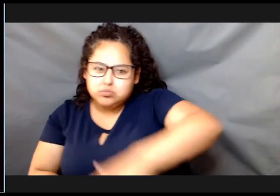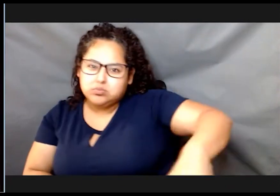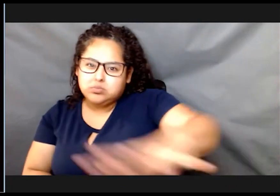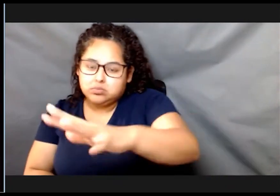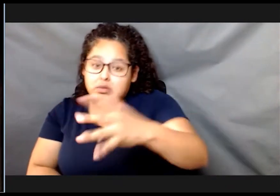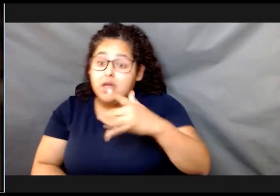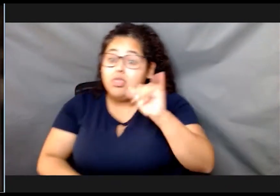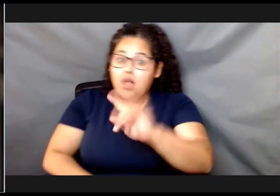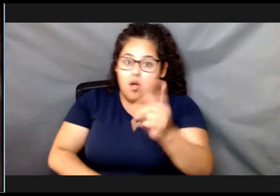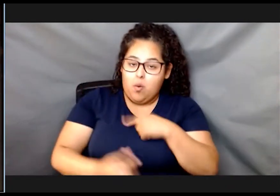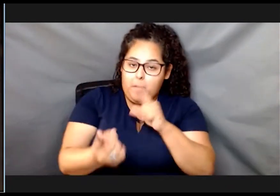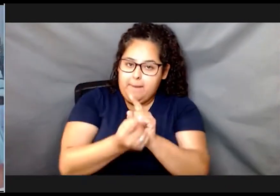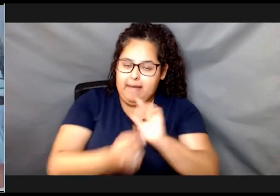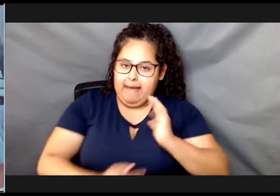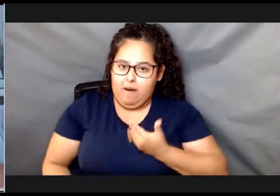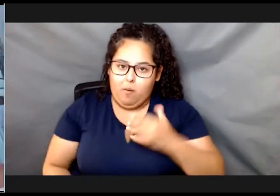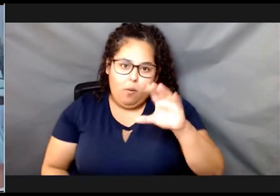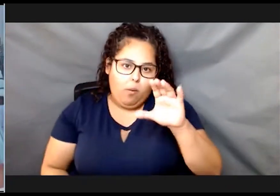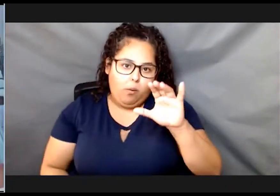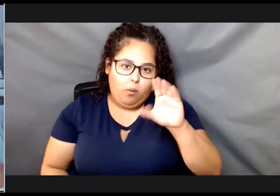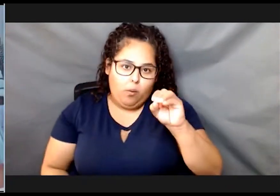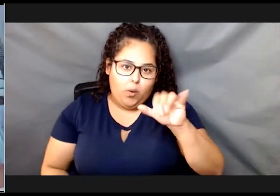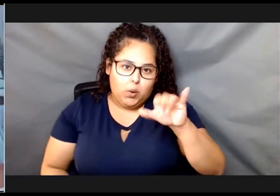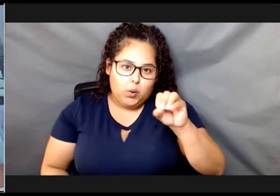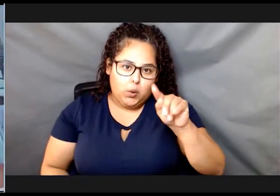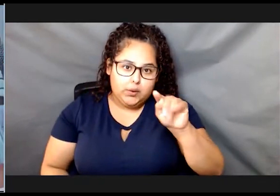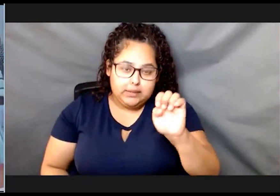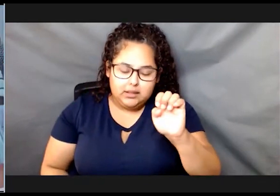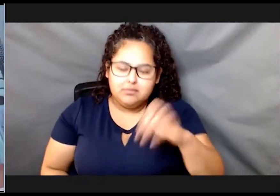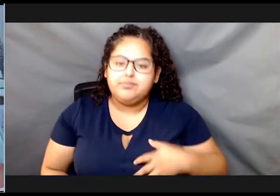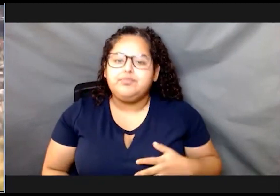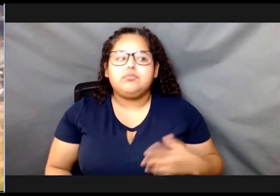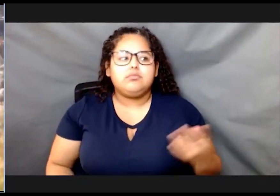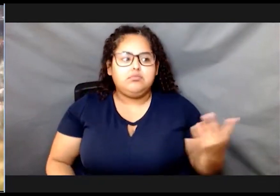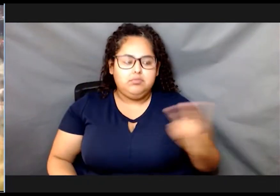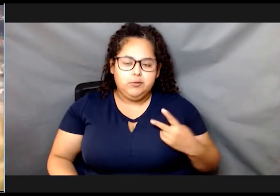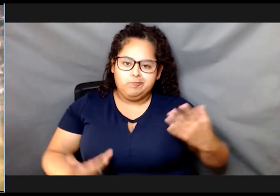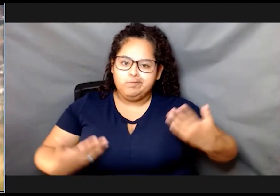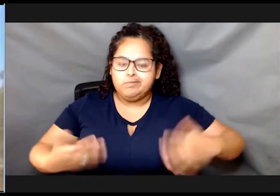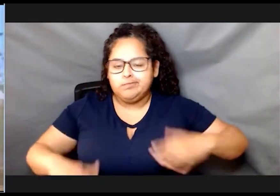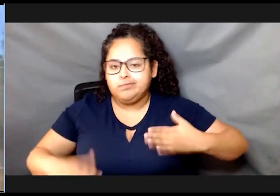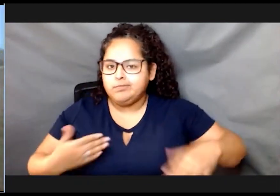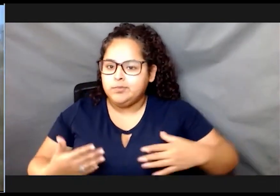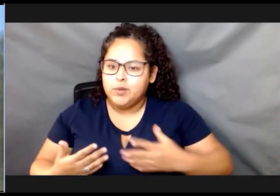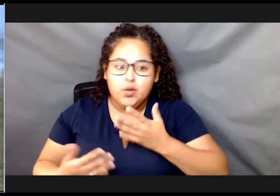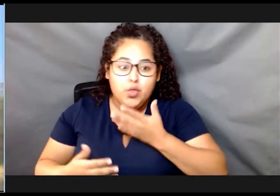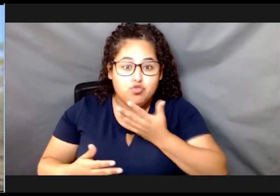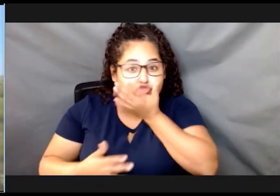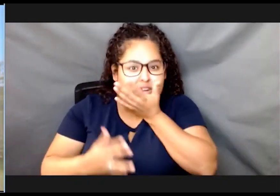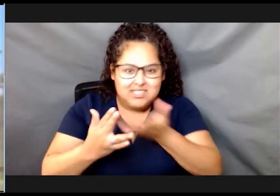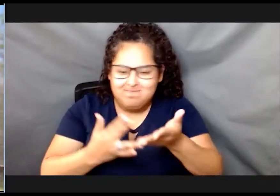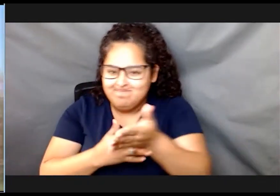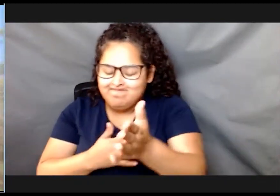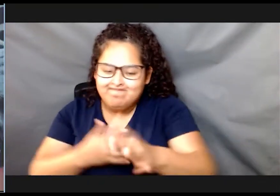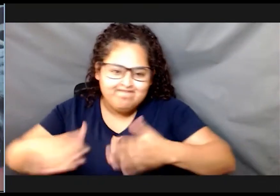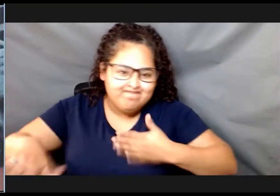where we met our coyote. And we just started walking through the grass. We kept going and going for miles